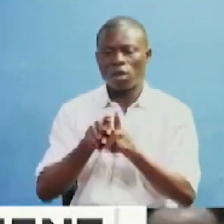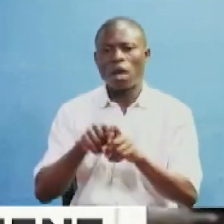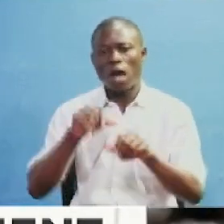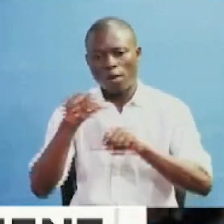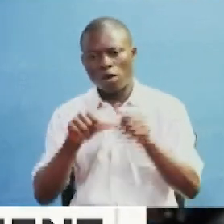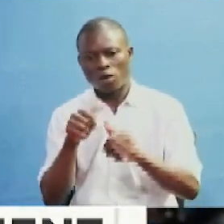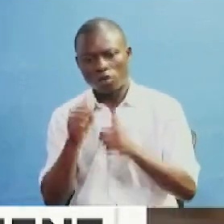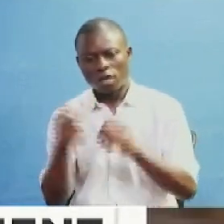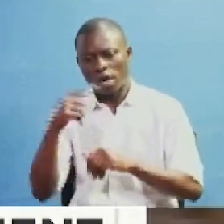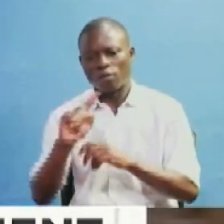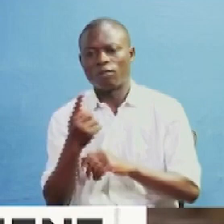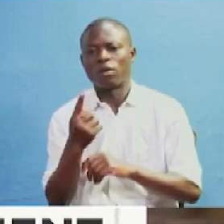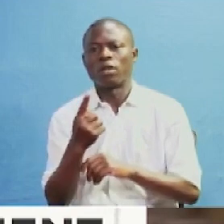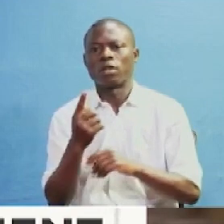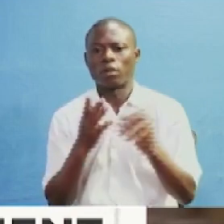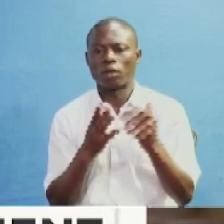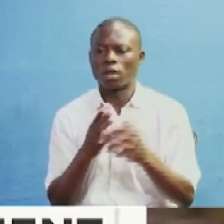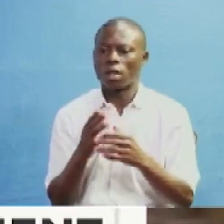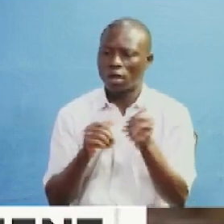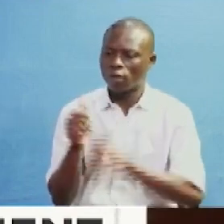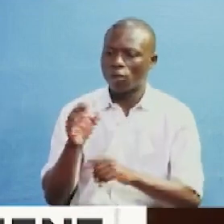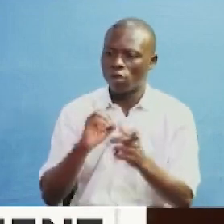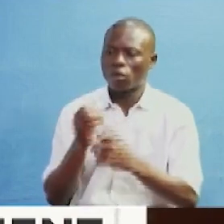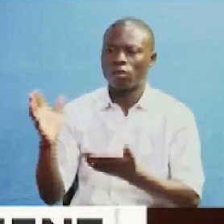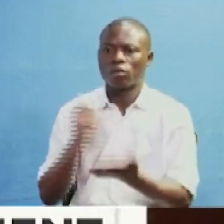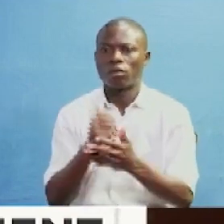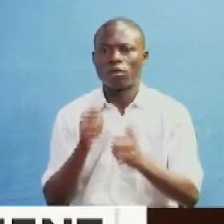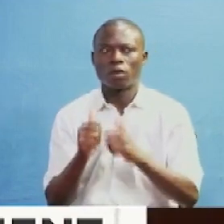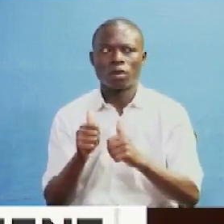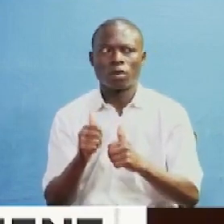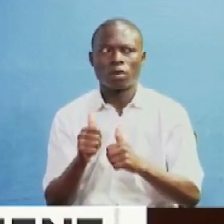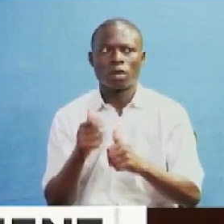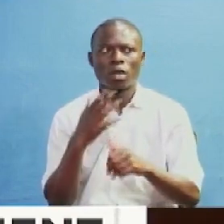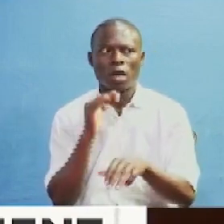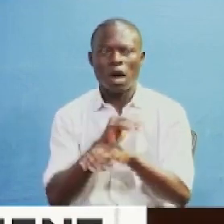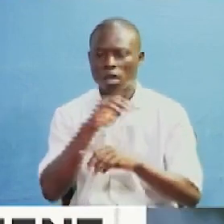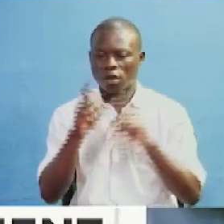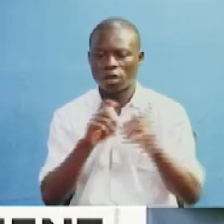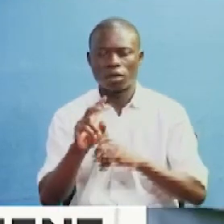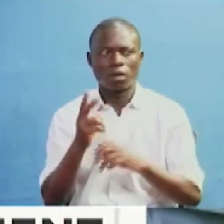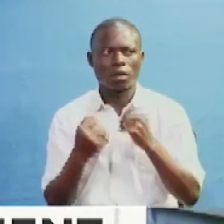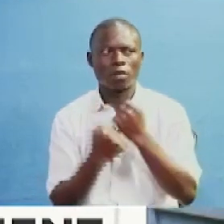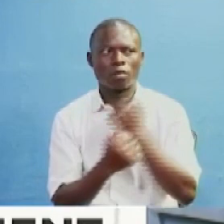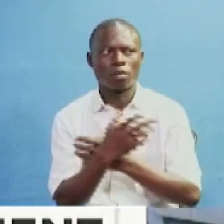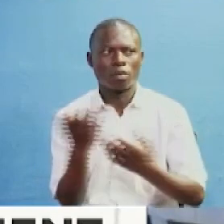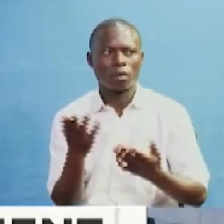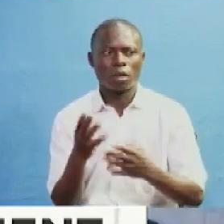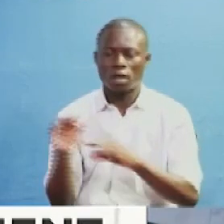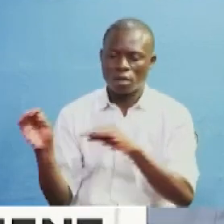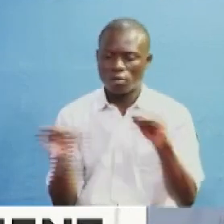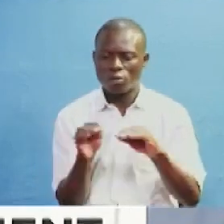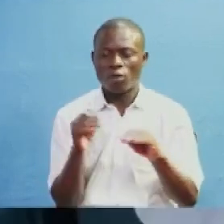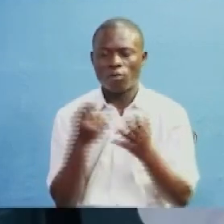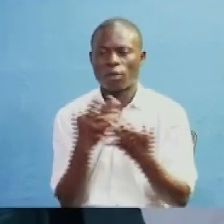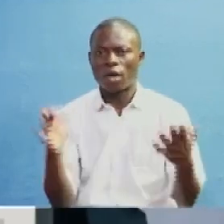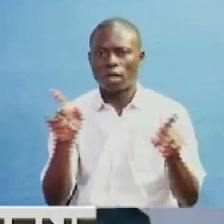should come first, approval or deployment. I will ask the Honourable Vice Chair to second. The move, forcing the hands